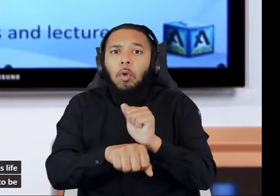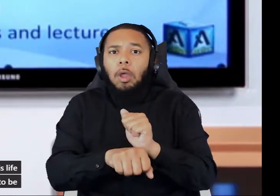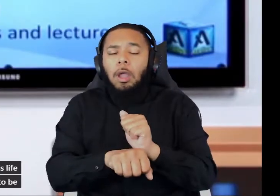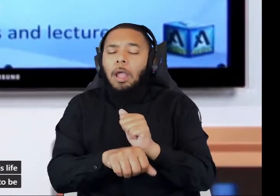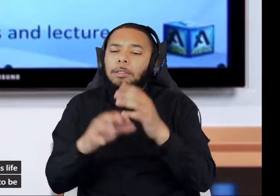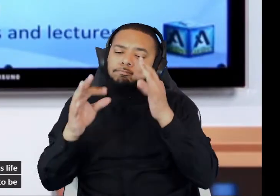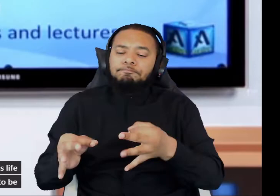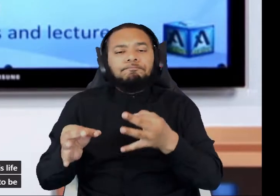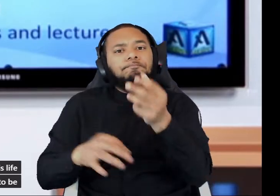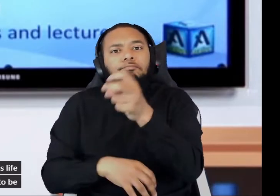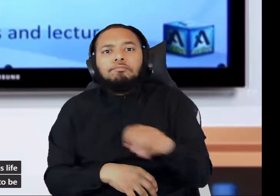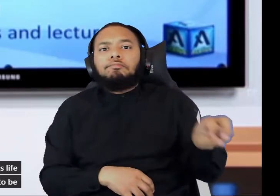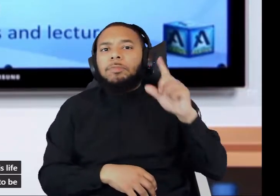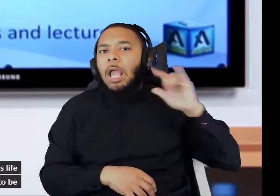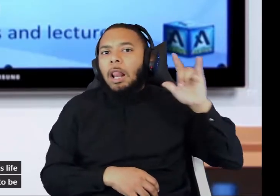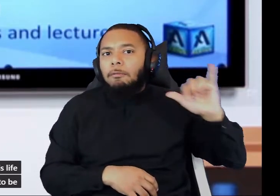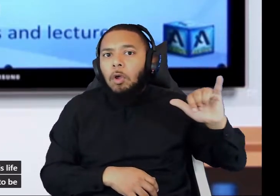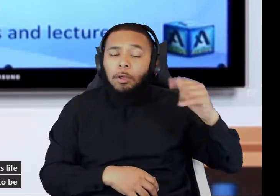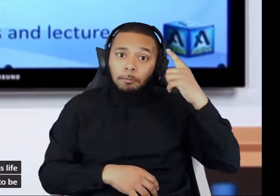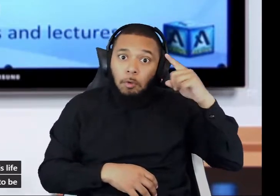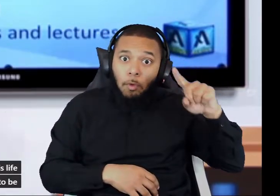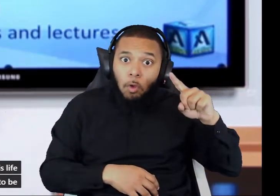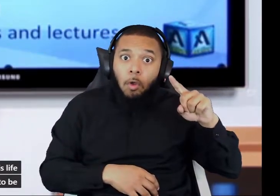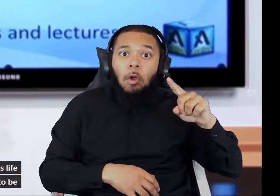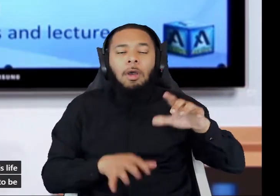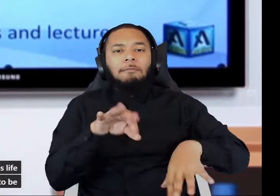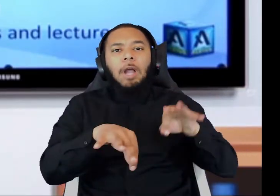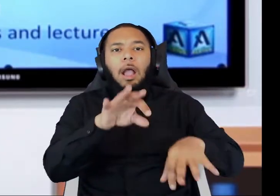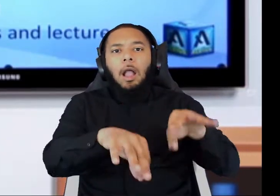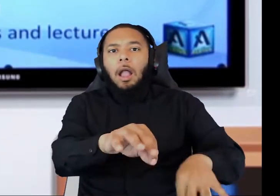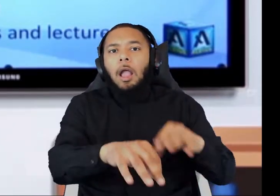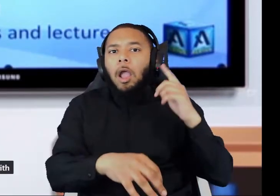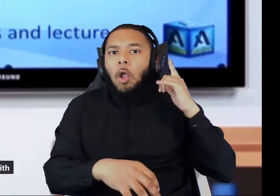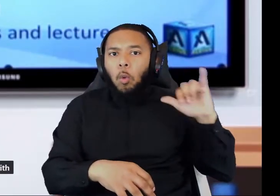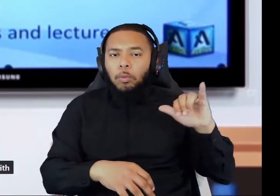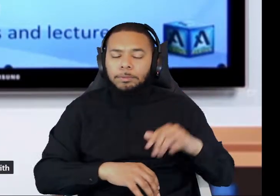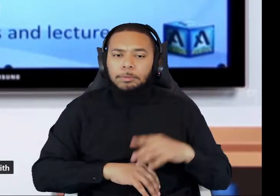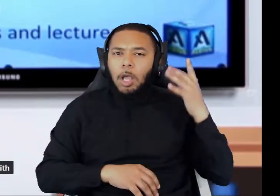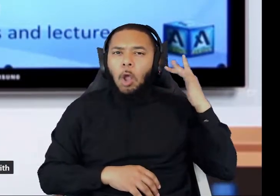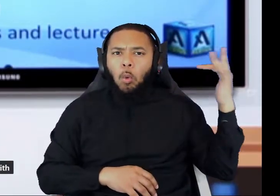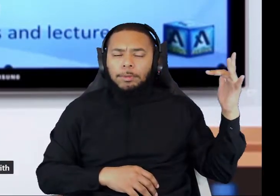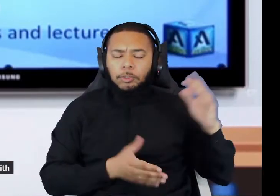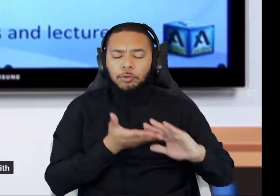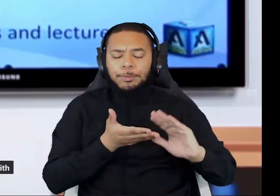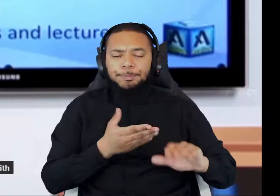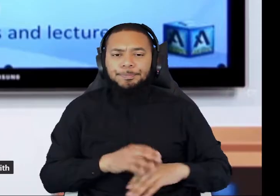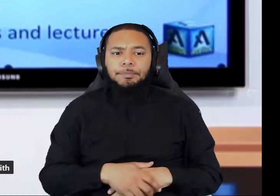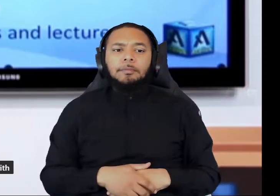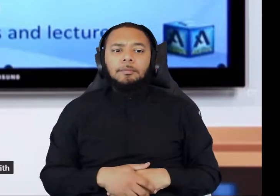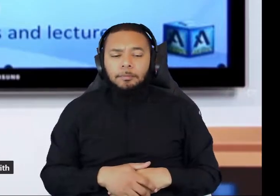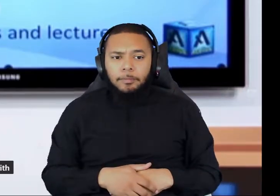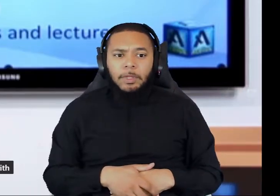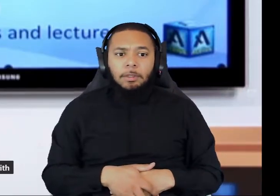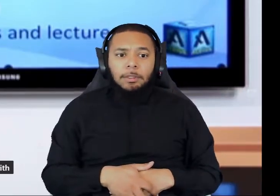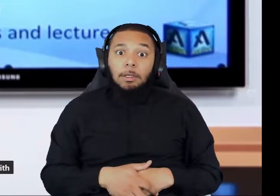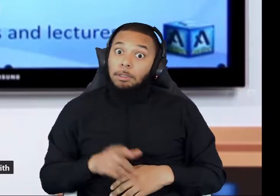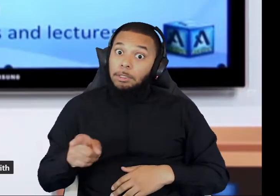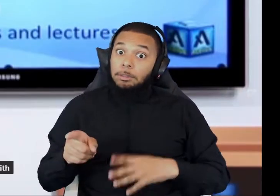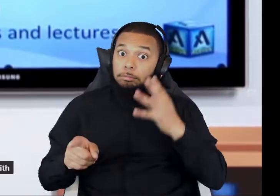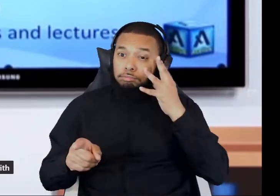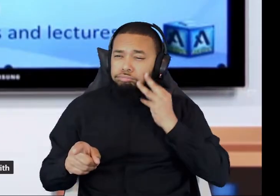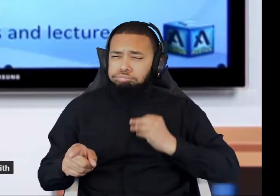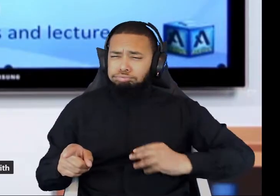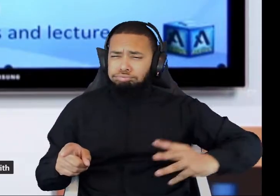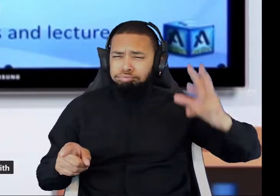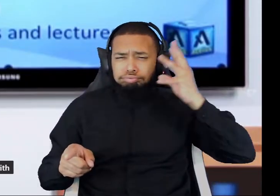of adventures in his life. And the story that we're going to be reading, The Californian's Tale,